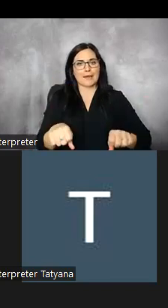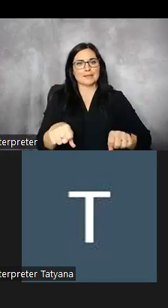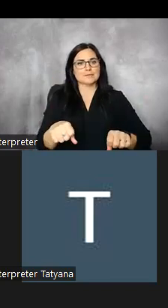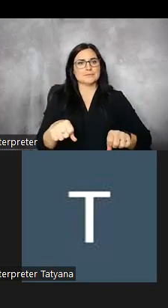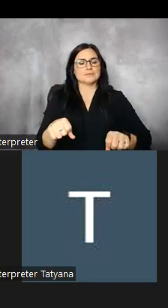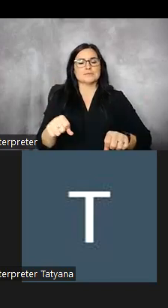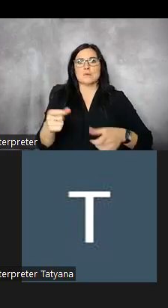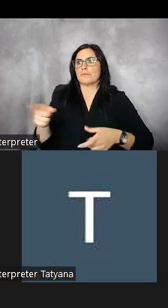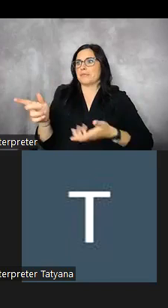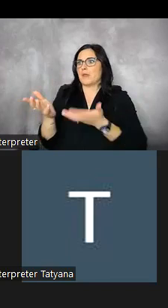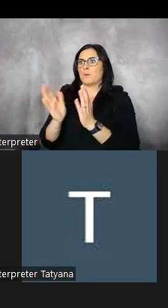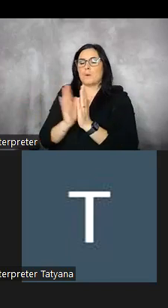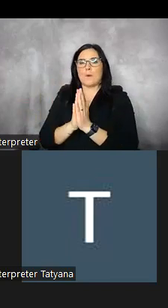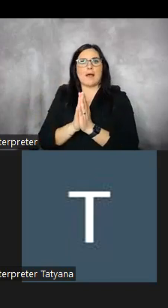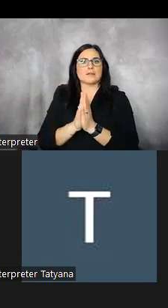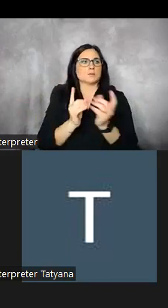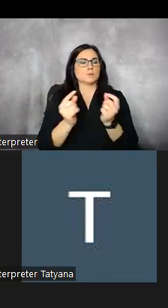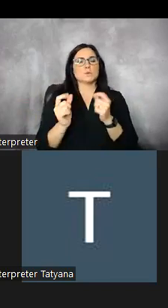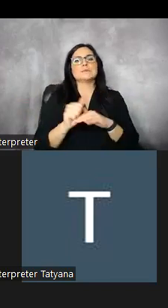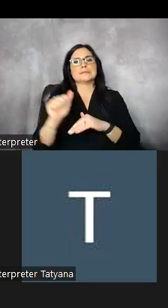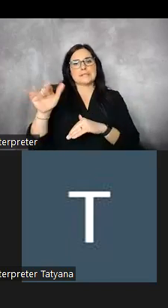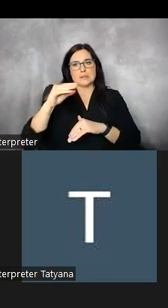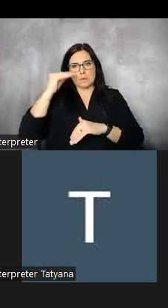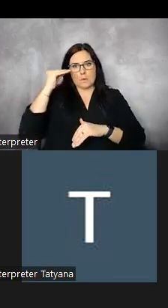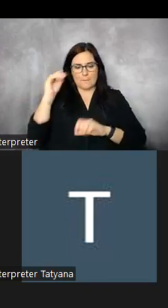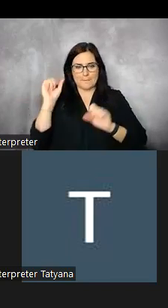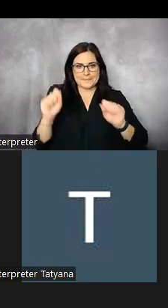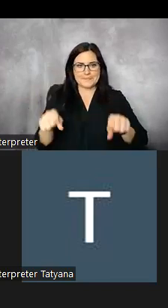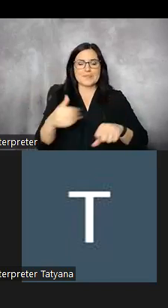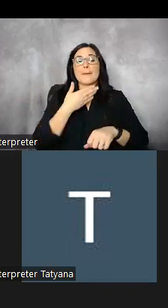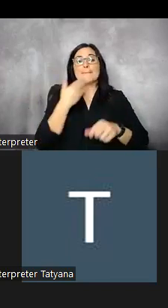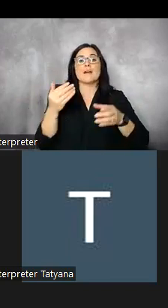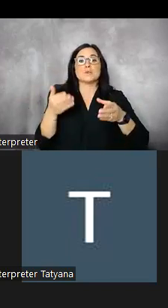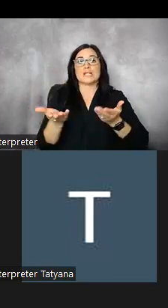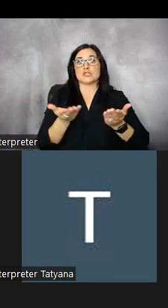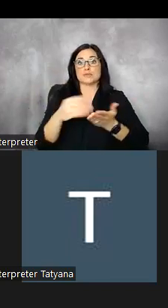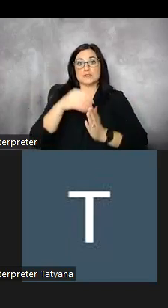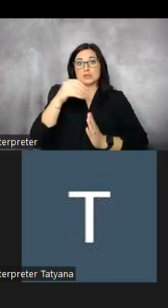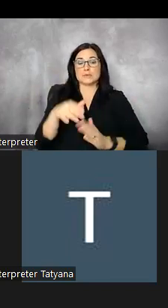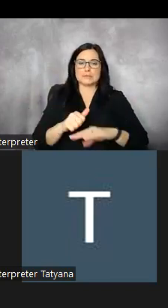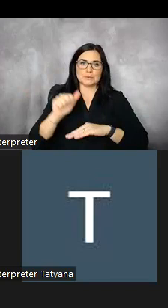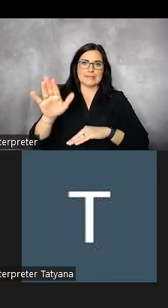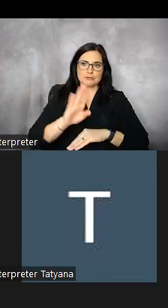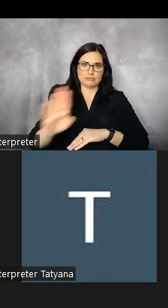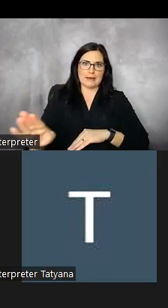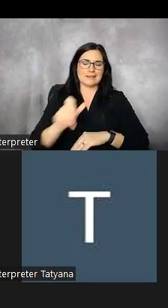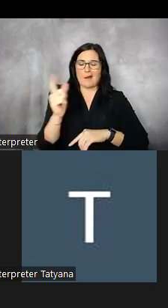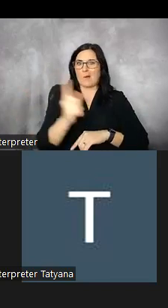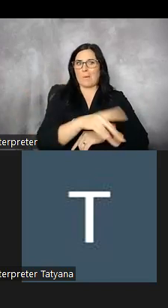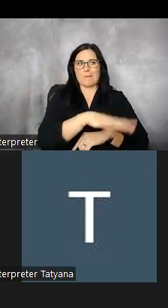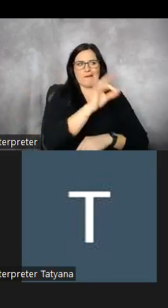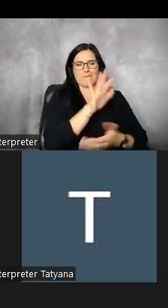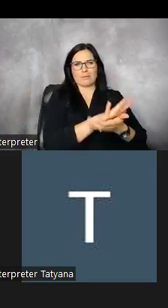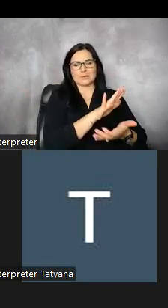remote classes anymore, and it's the best way to really service those students rather than having to go to the school and then